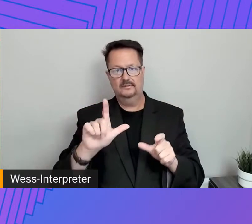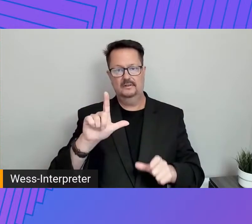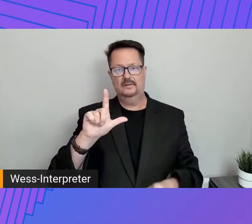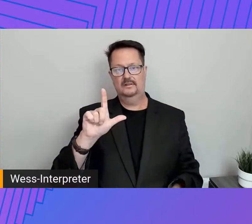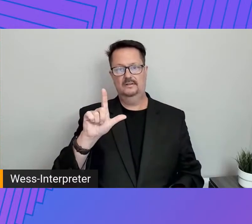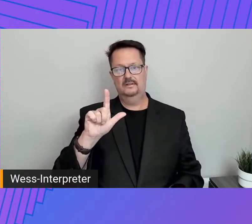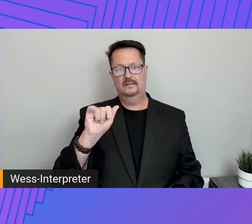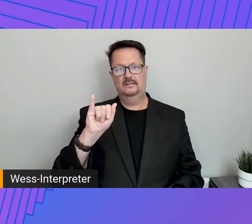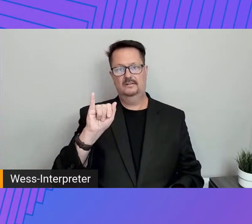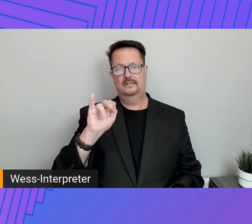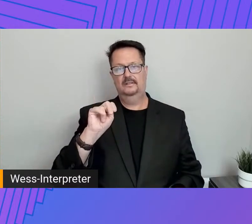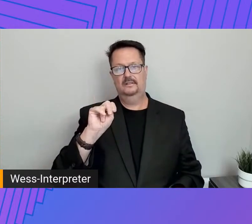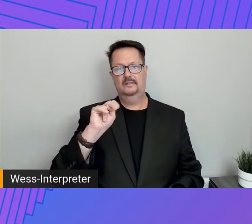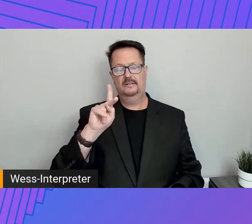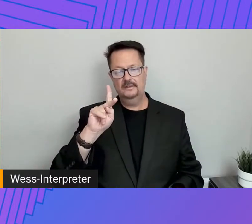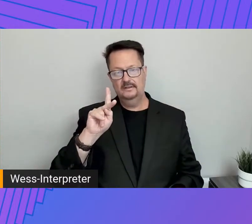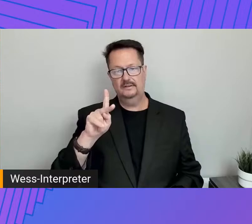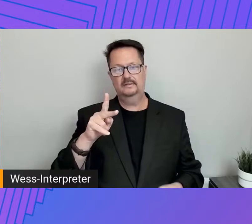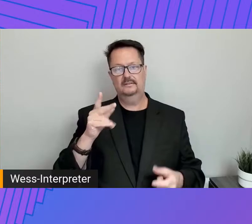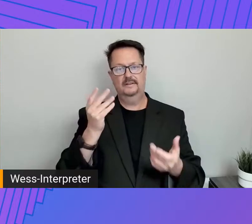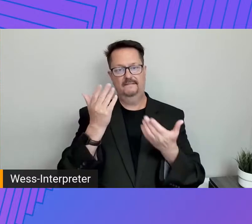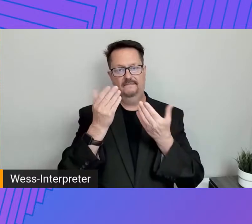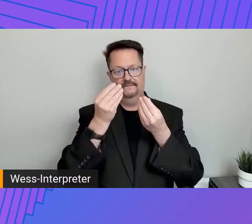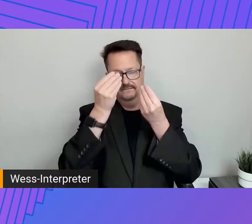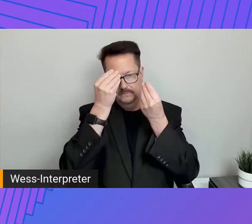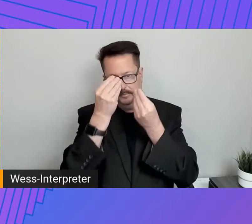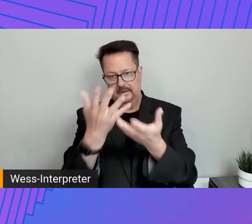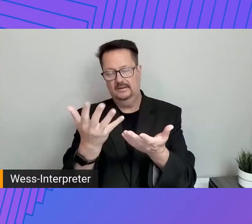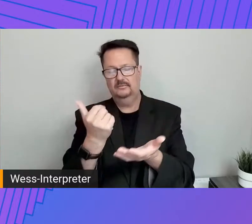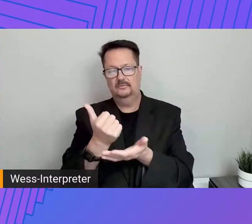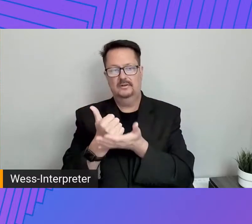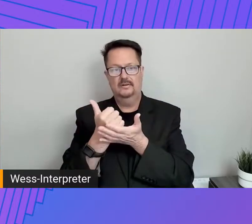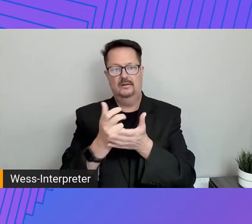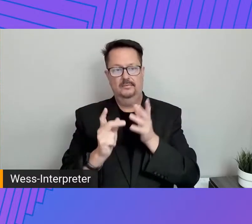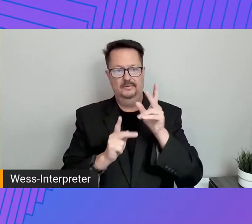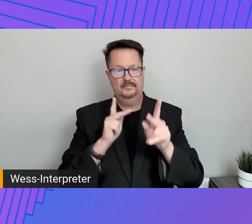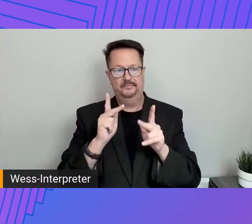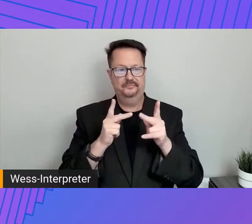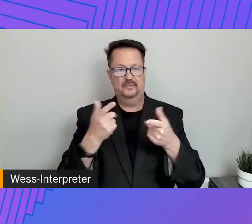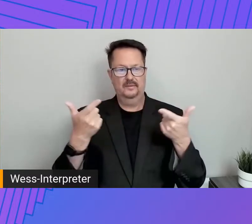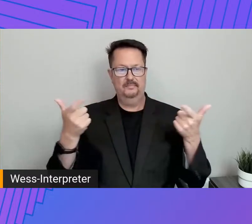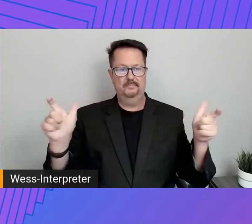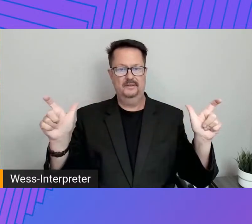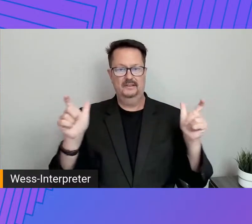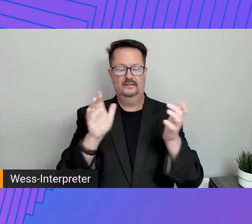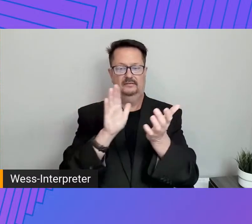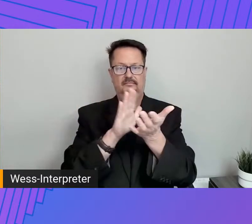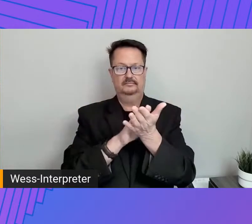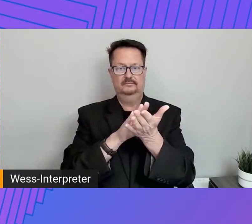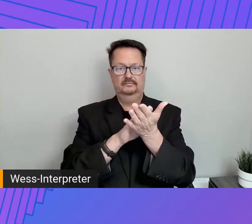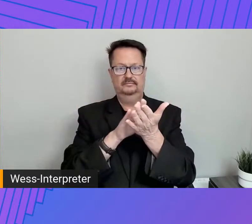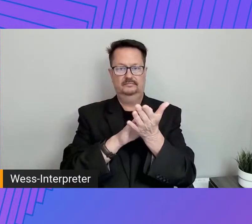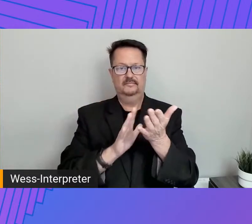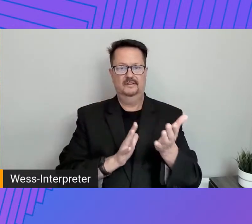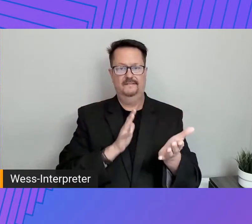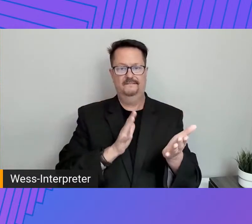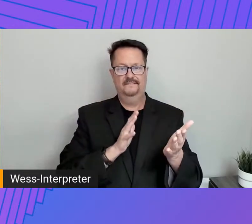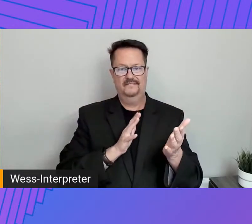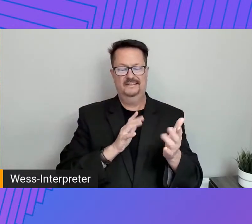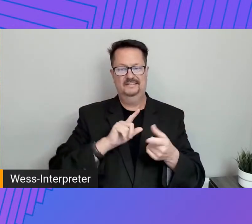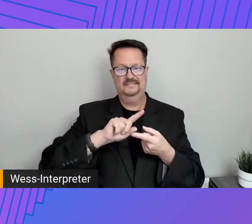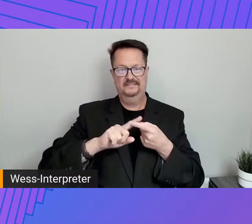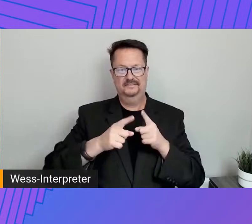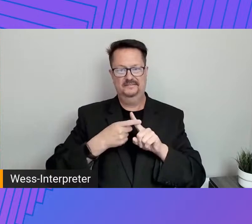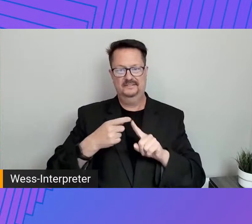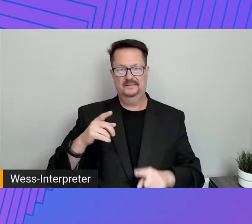information to be able to help people out. And we all wanted to give a big shout out to official friend of the program, Brett